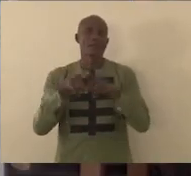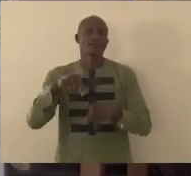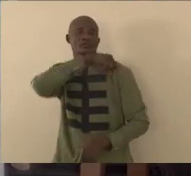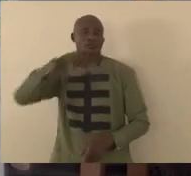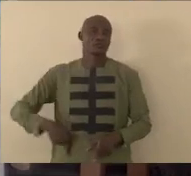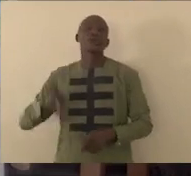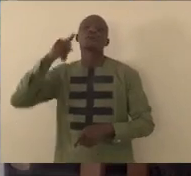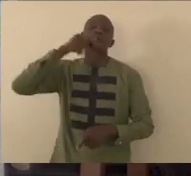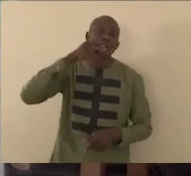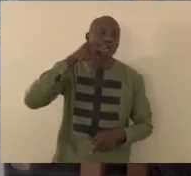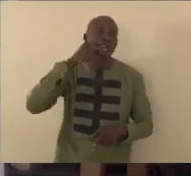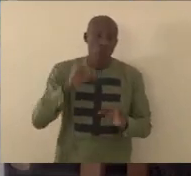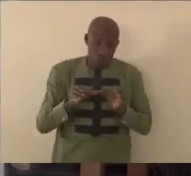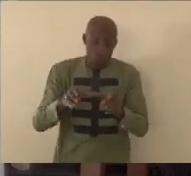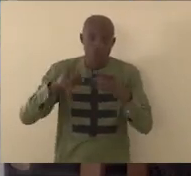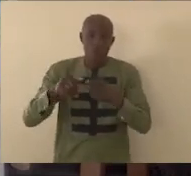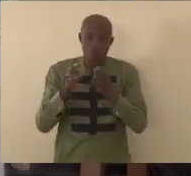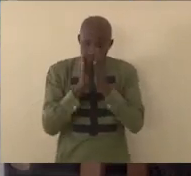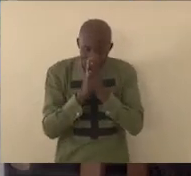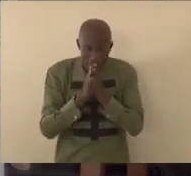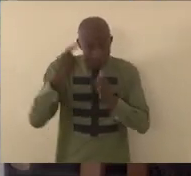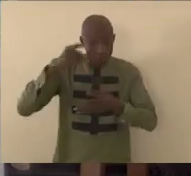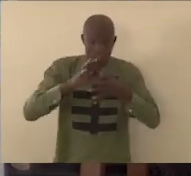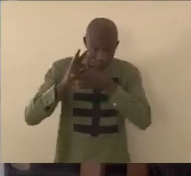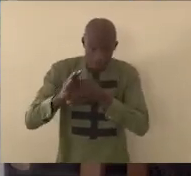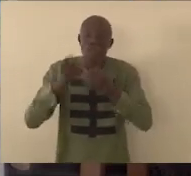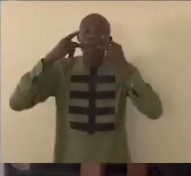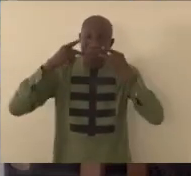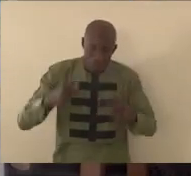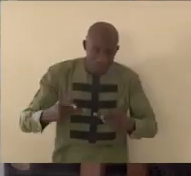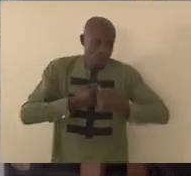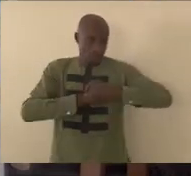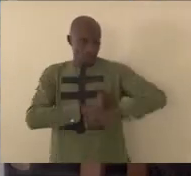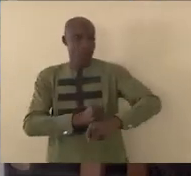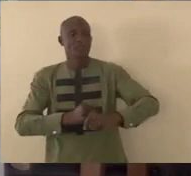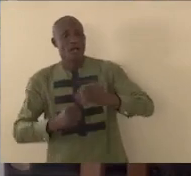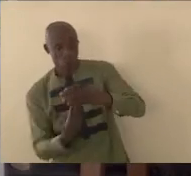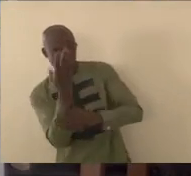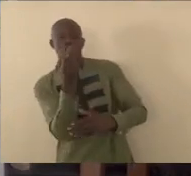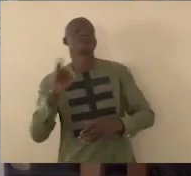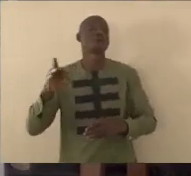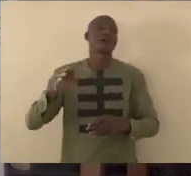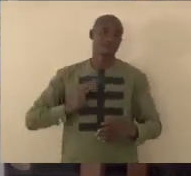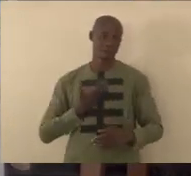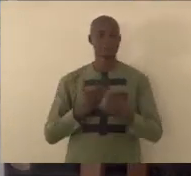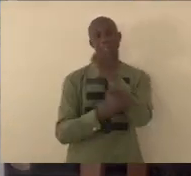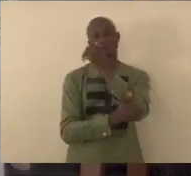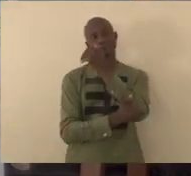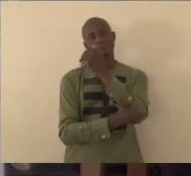of Nigeria, perpetually intercede for the unity, the peace, the security, and the prosperity of our country.